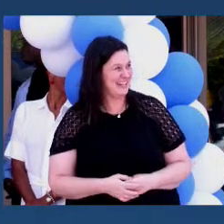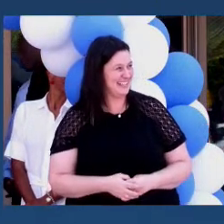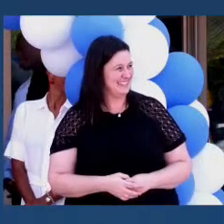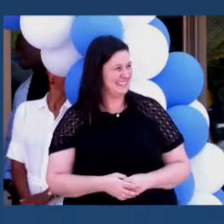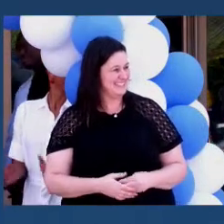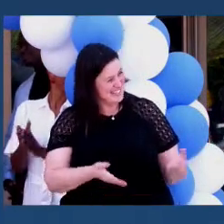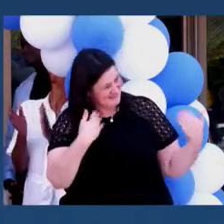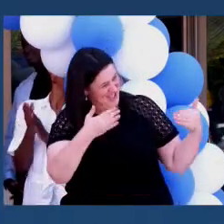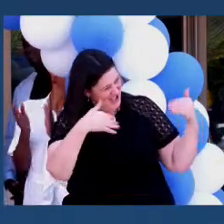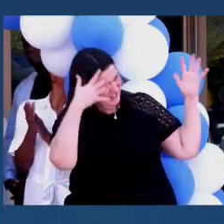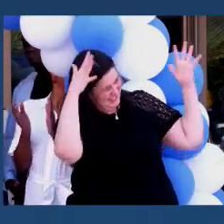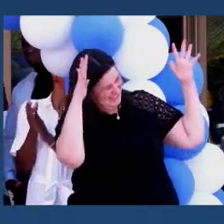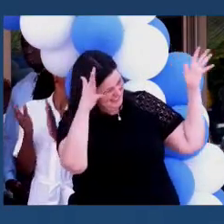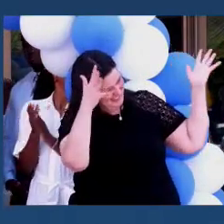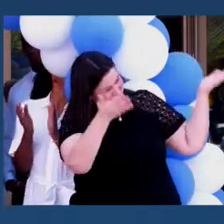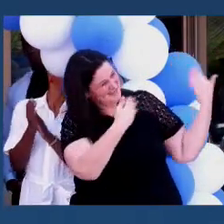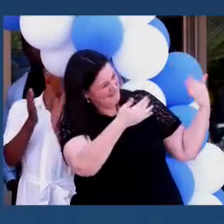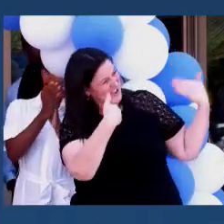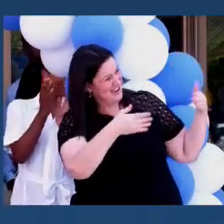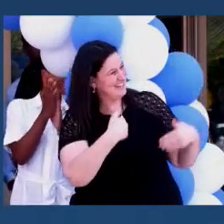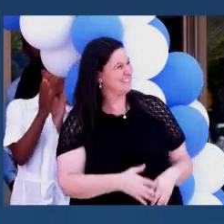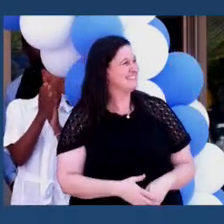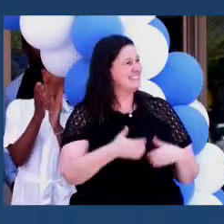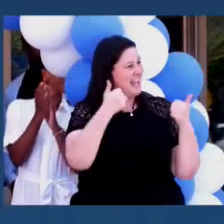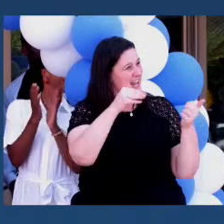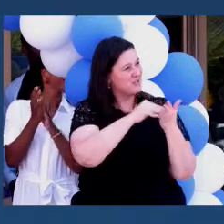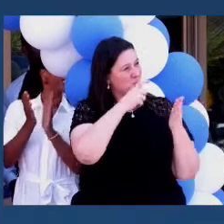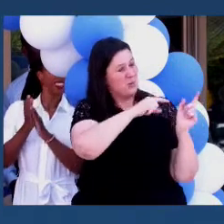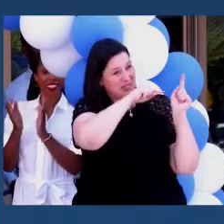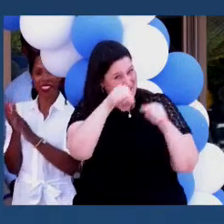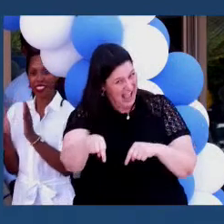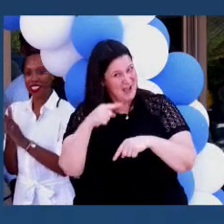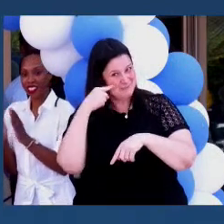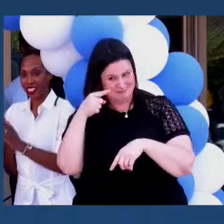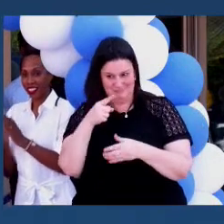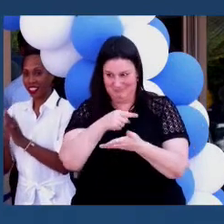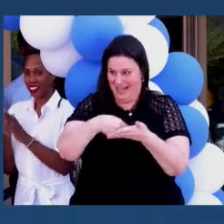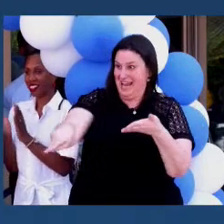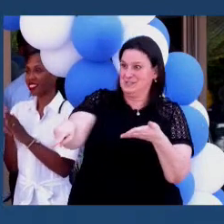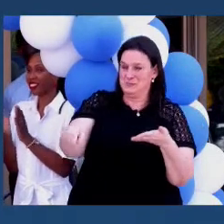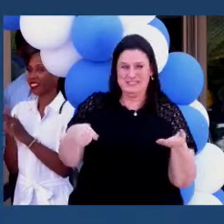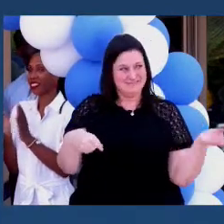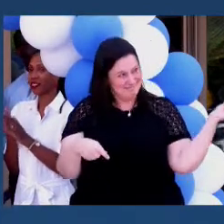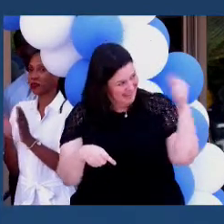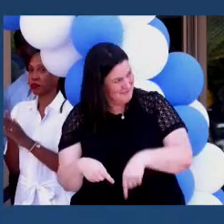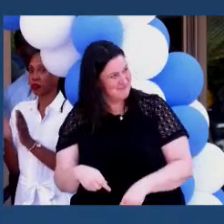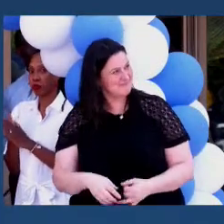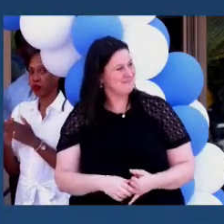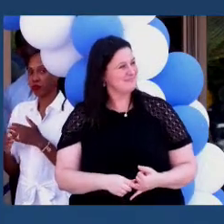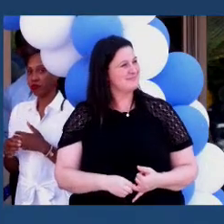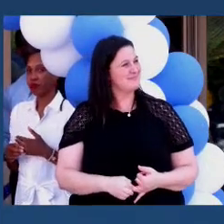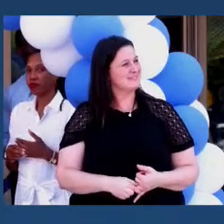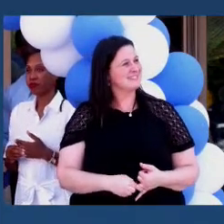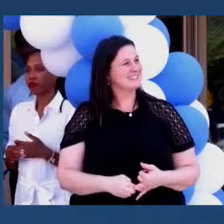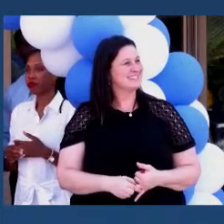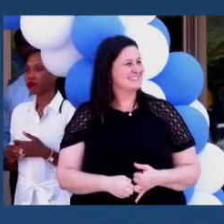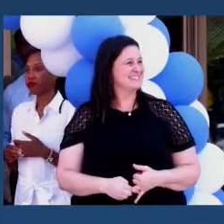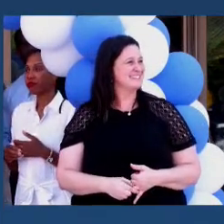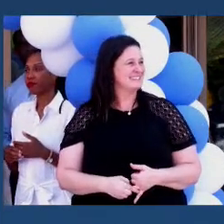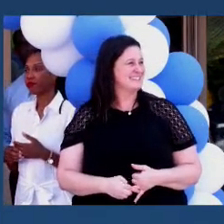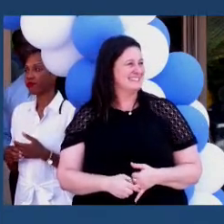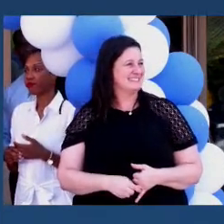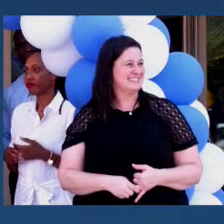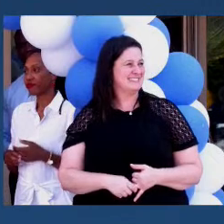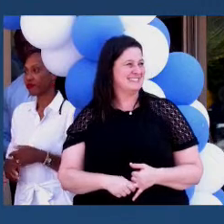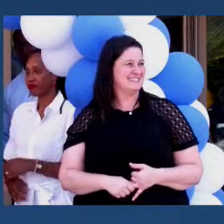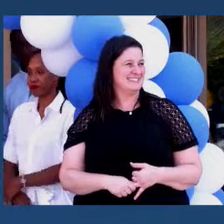Come on, give them a hand. Come on, any students that are coming here in 1 week, just about. Come on up.